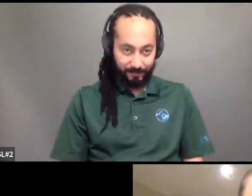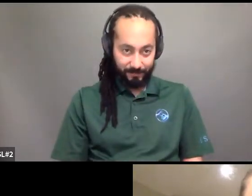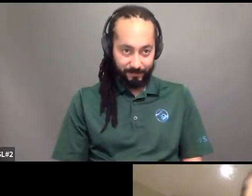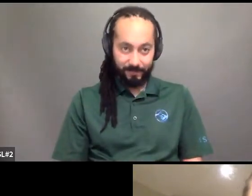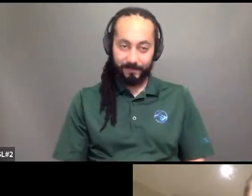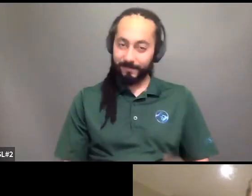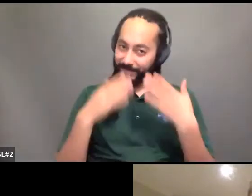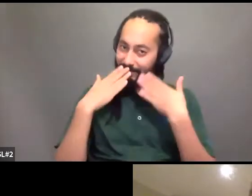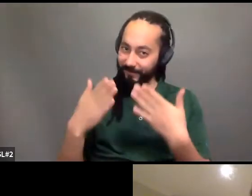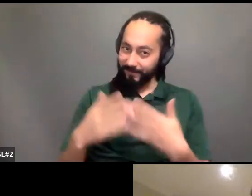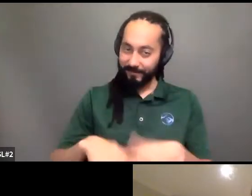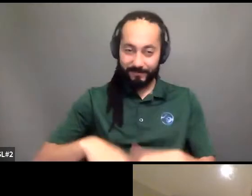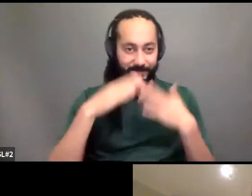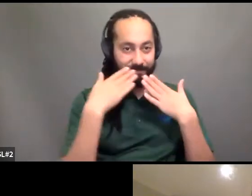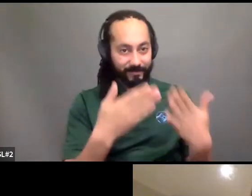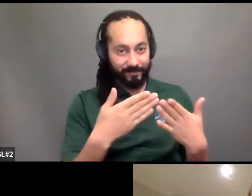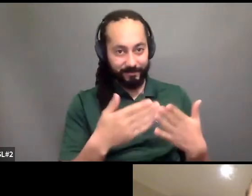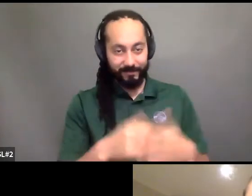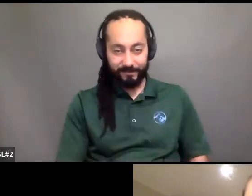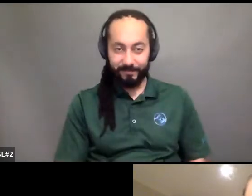Miigwech. Hi, hi.